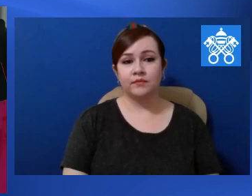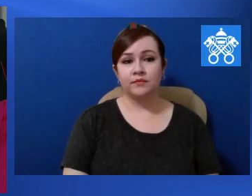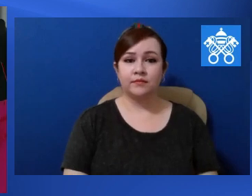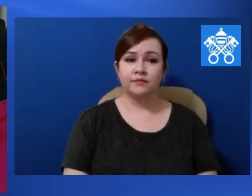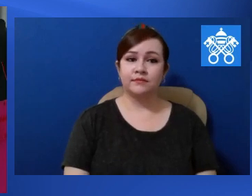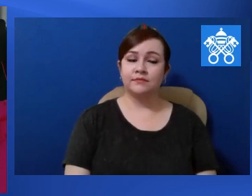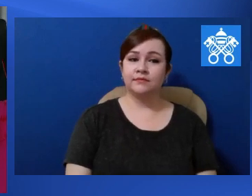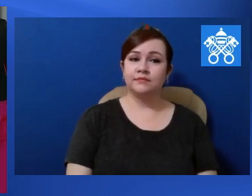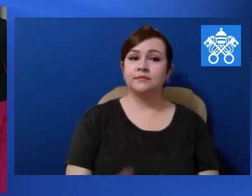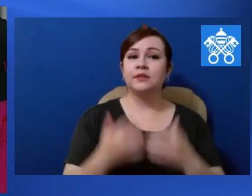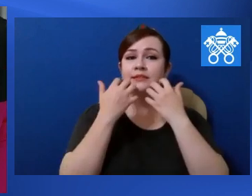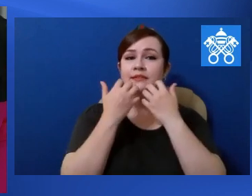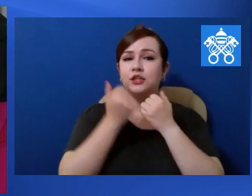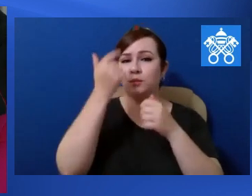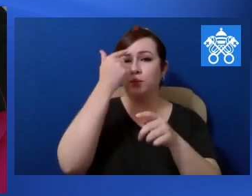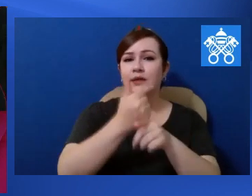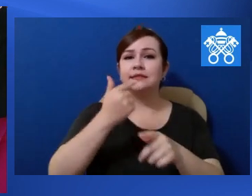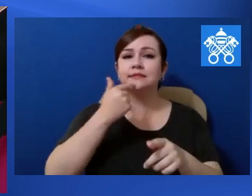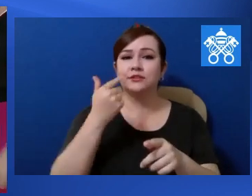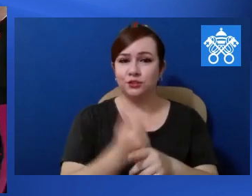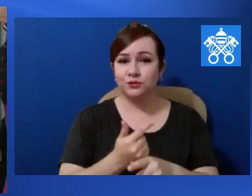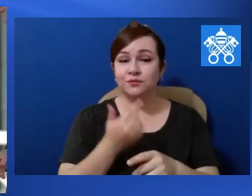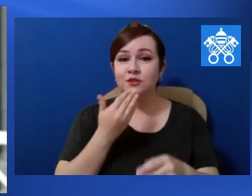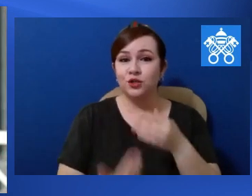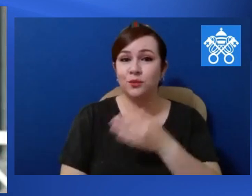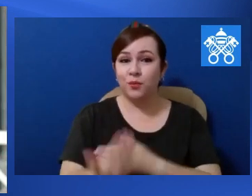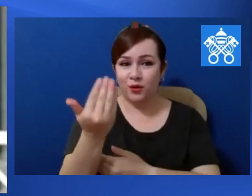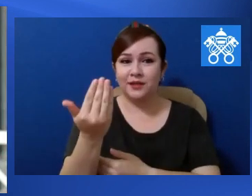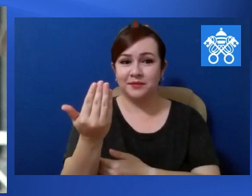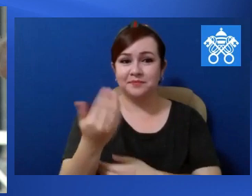Cari fratelli e sorelle, buongiorno.